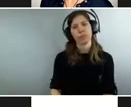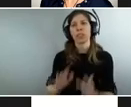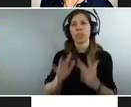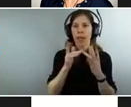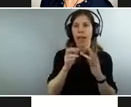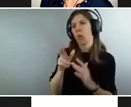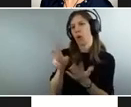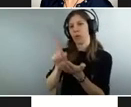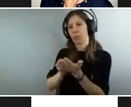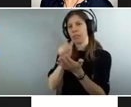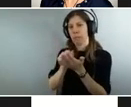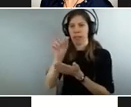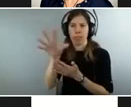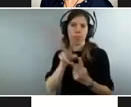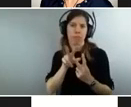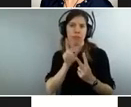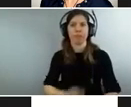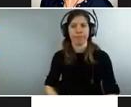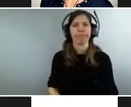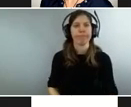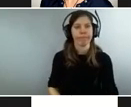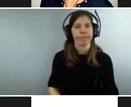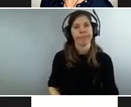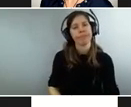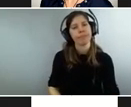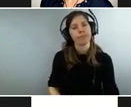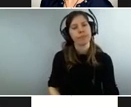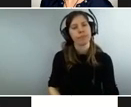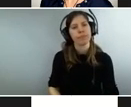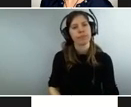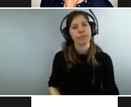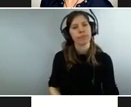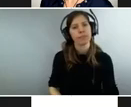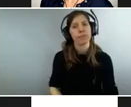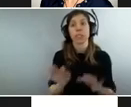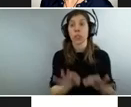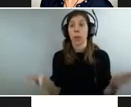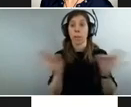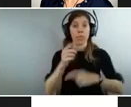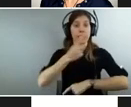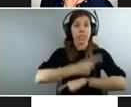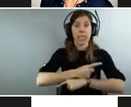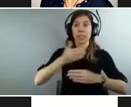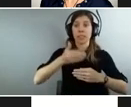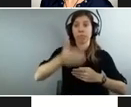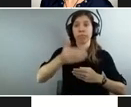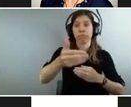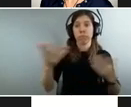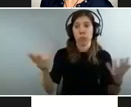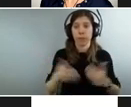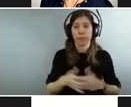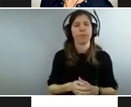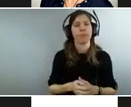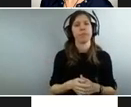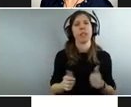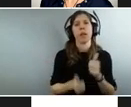look over here. I don't see any questions yet. Okay. Important dates for the upcoming election. So the most important date